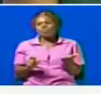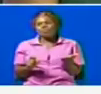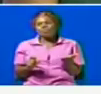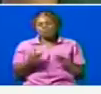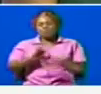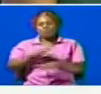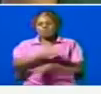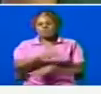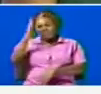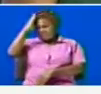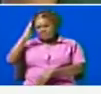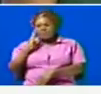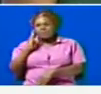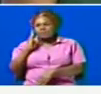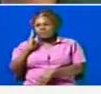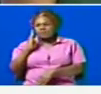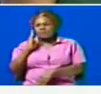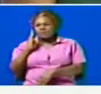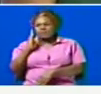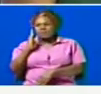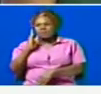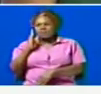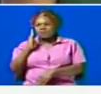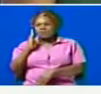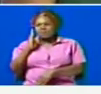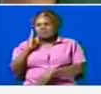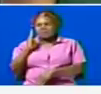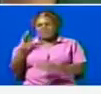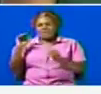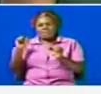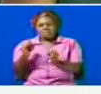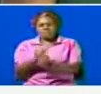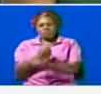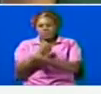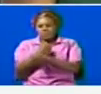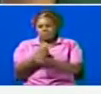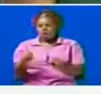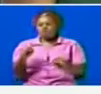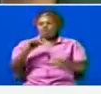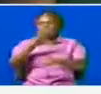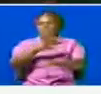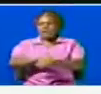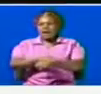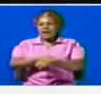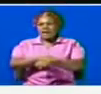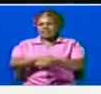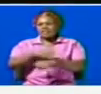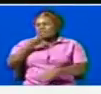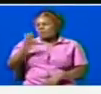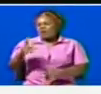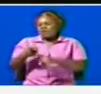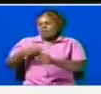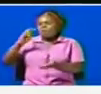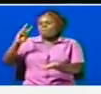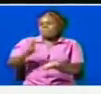Well, good evening, Betty. It has been utterly impossible to get any reactions from the residents